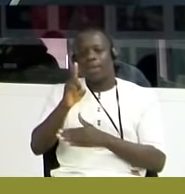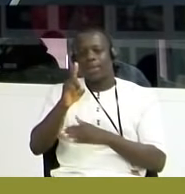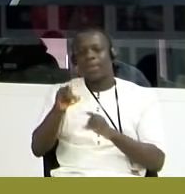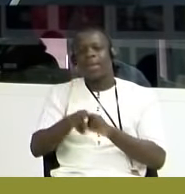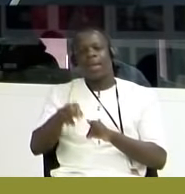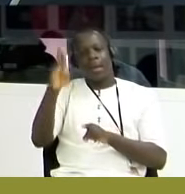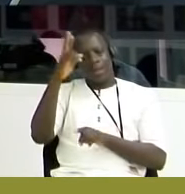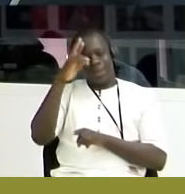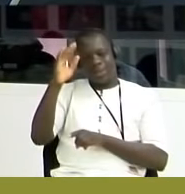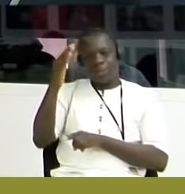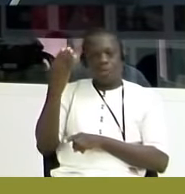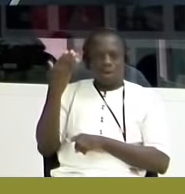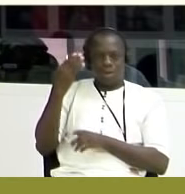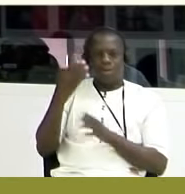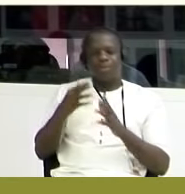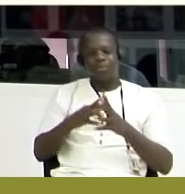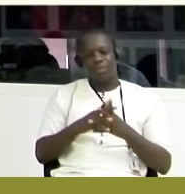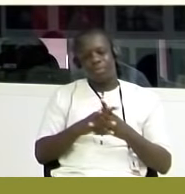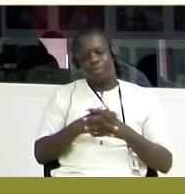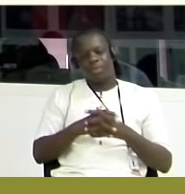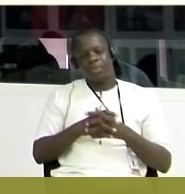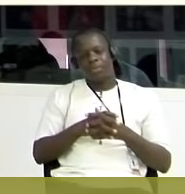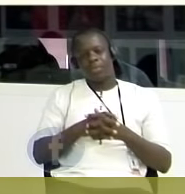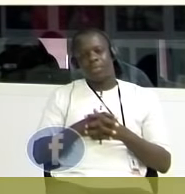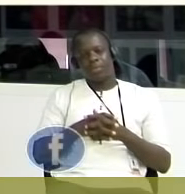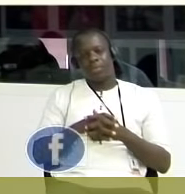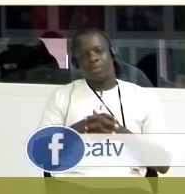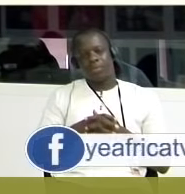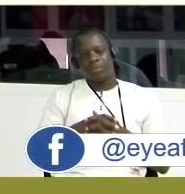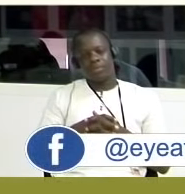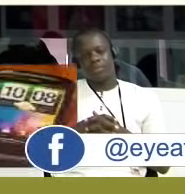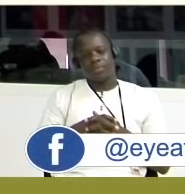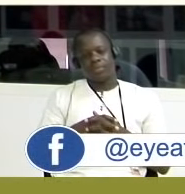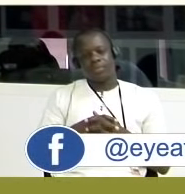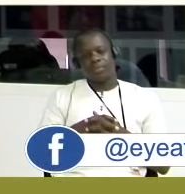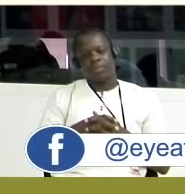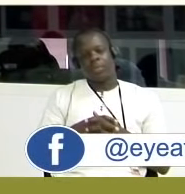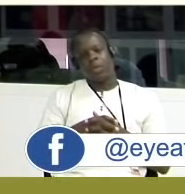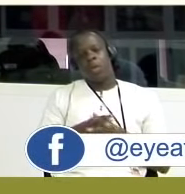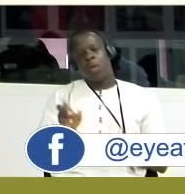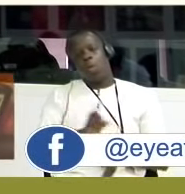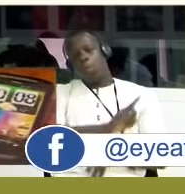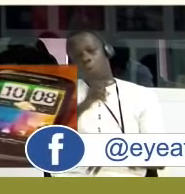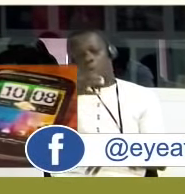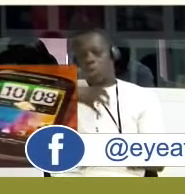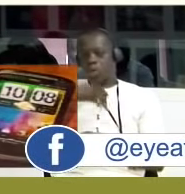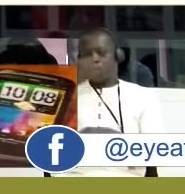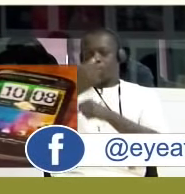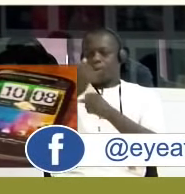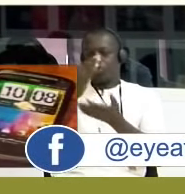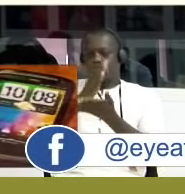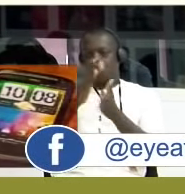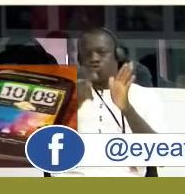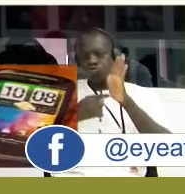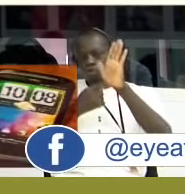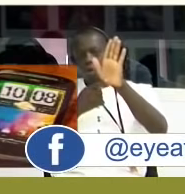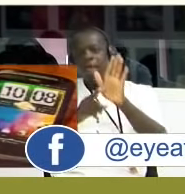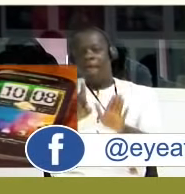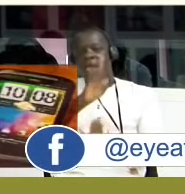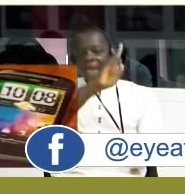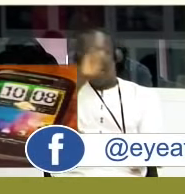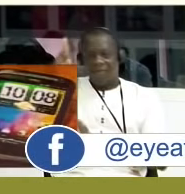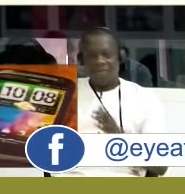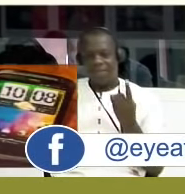and that we wanted to reassure them that everything is being taken care